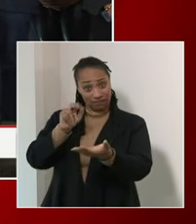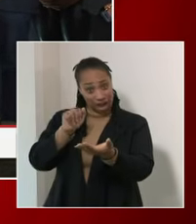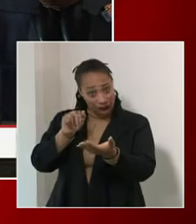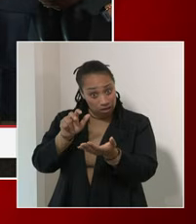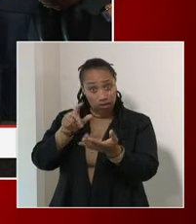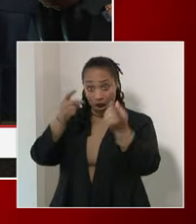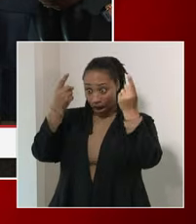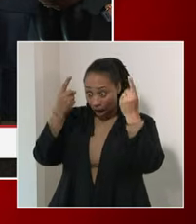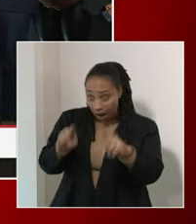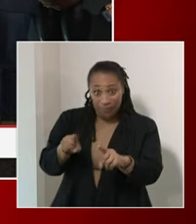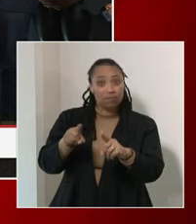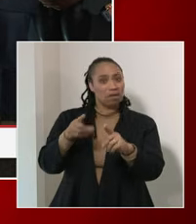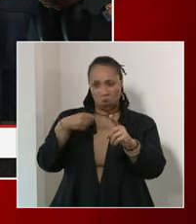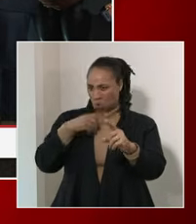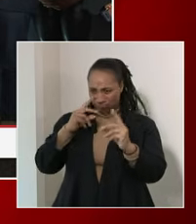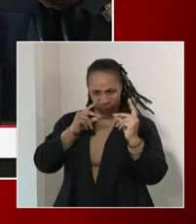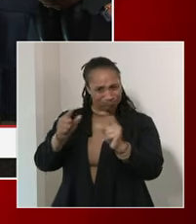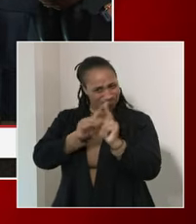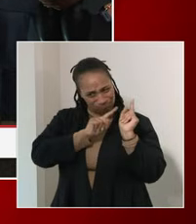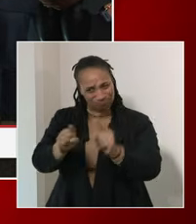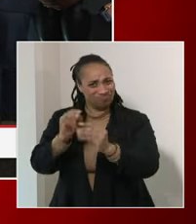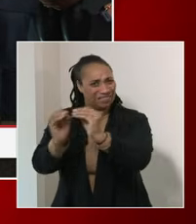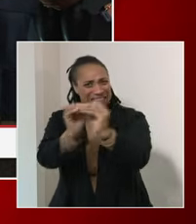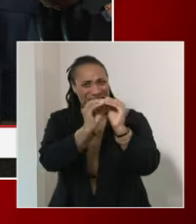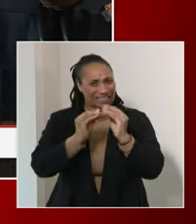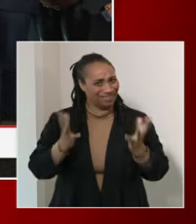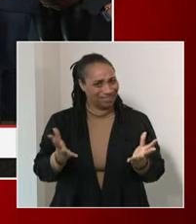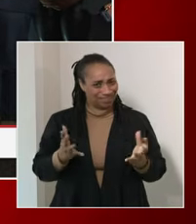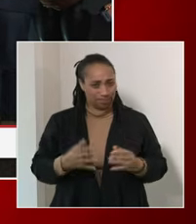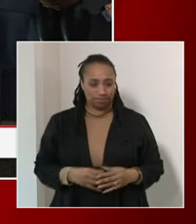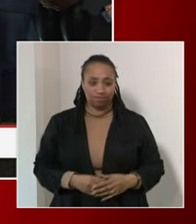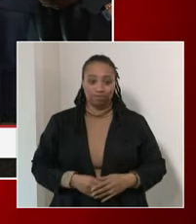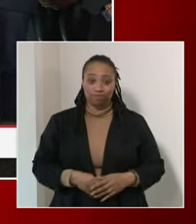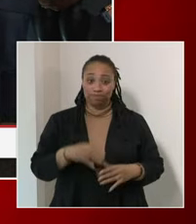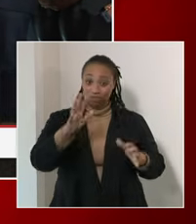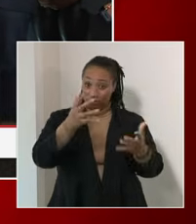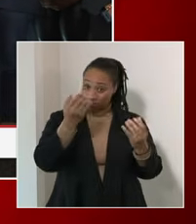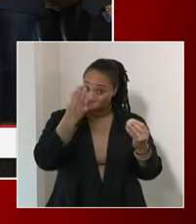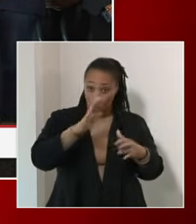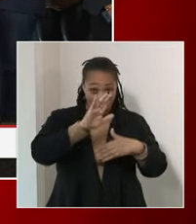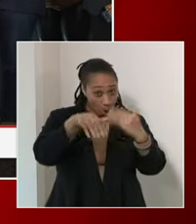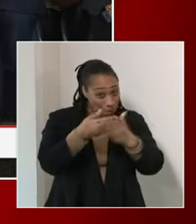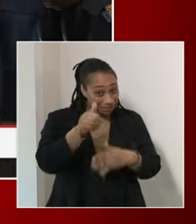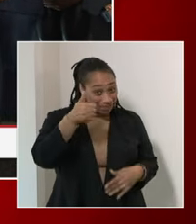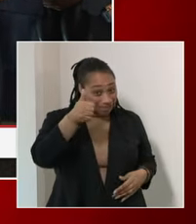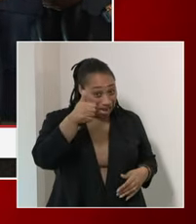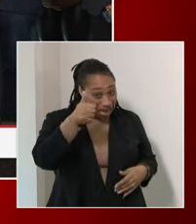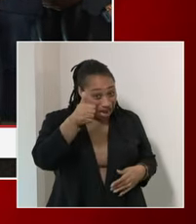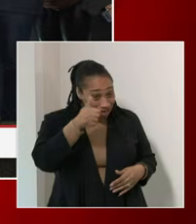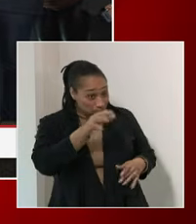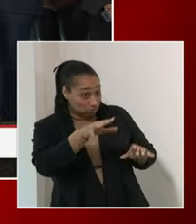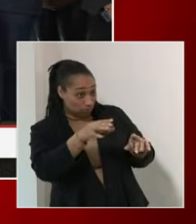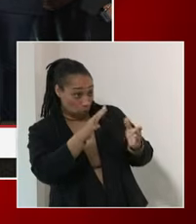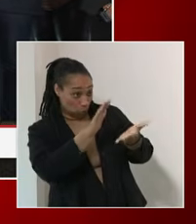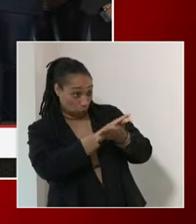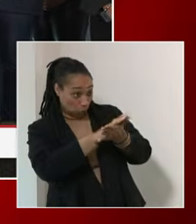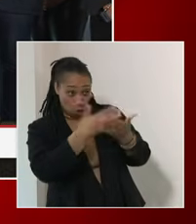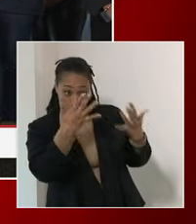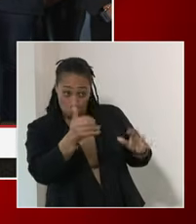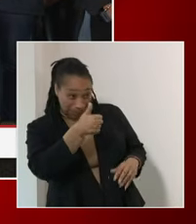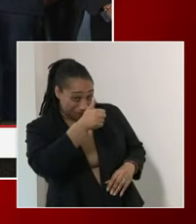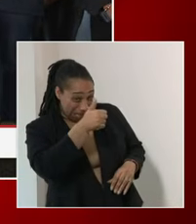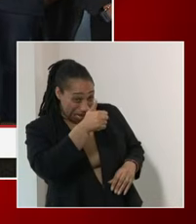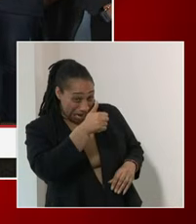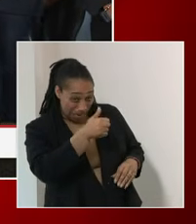those 10 been addressed? There are no full buildings. I know the director said there may be classrooms, but there are no full buildings. I'll right ask